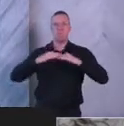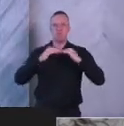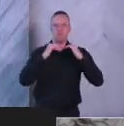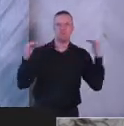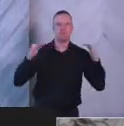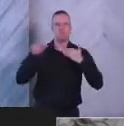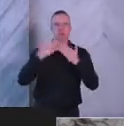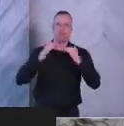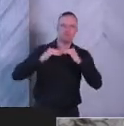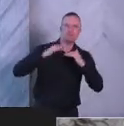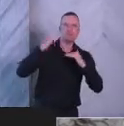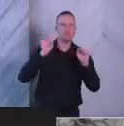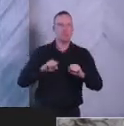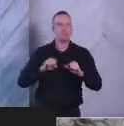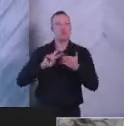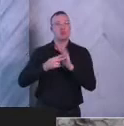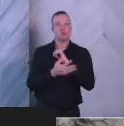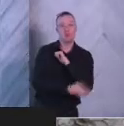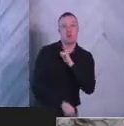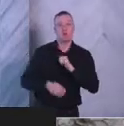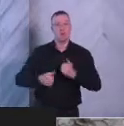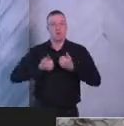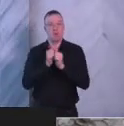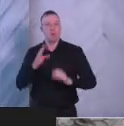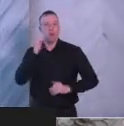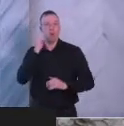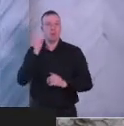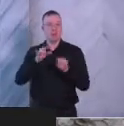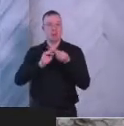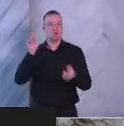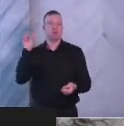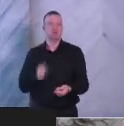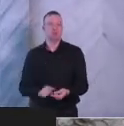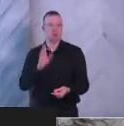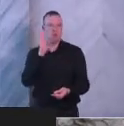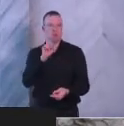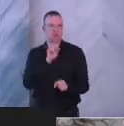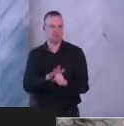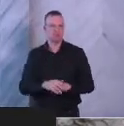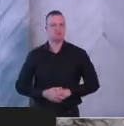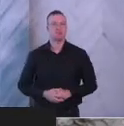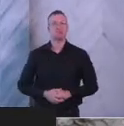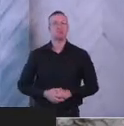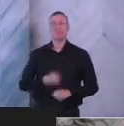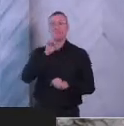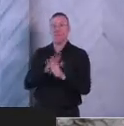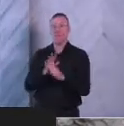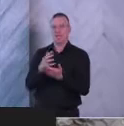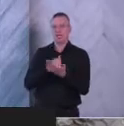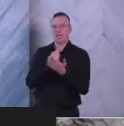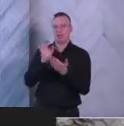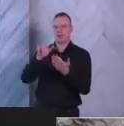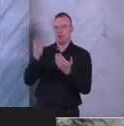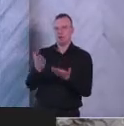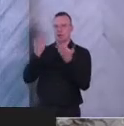dramatically reducing poverty and homelessness. The guaranteed livable income is a major recommendation